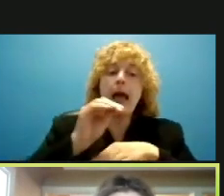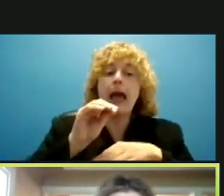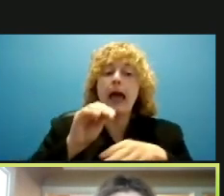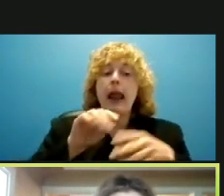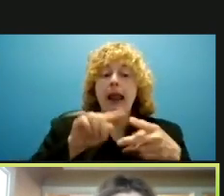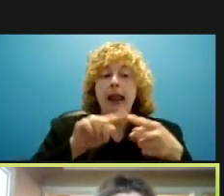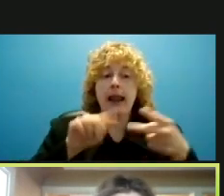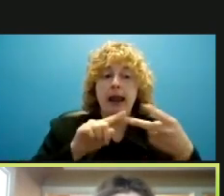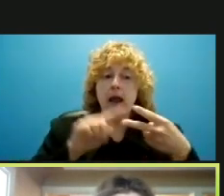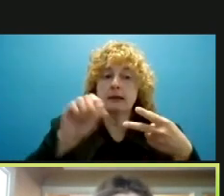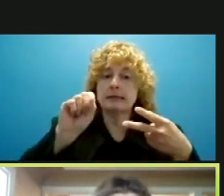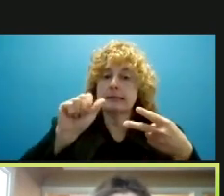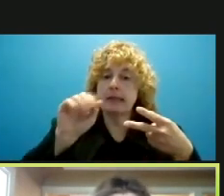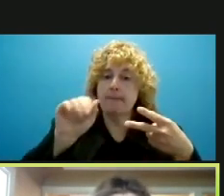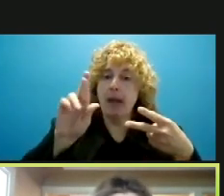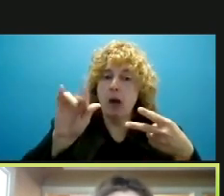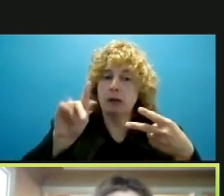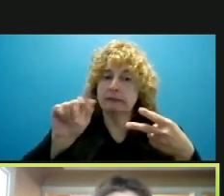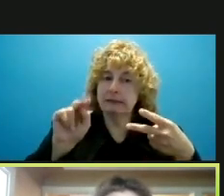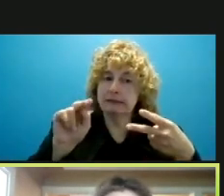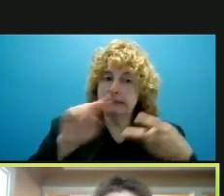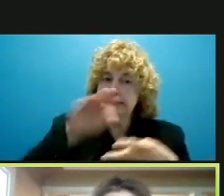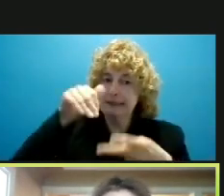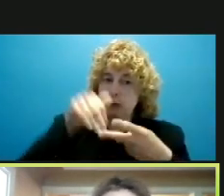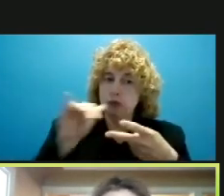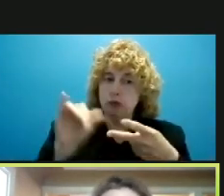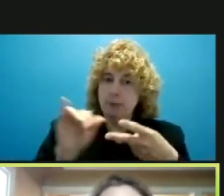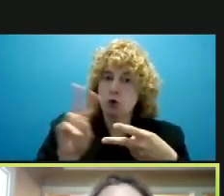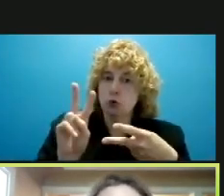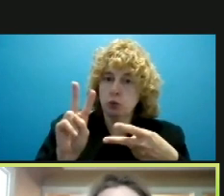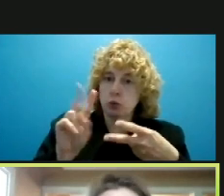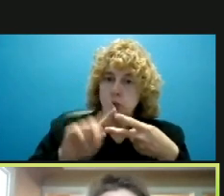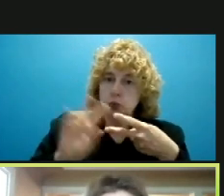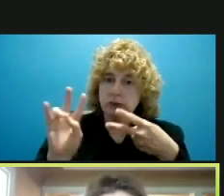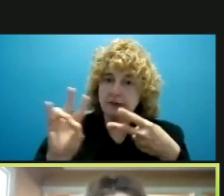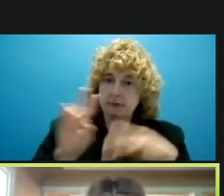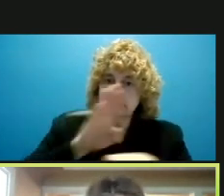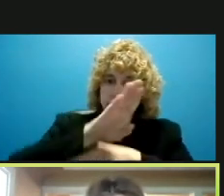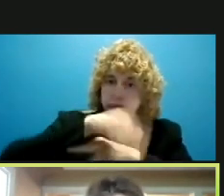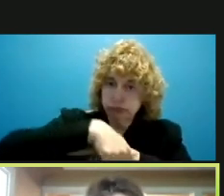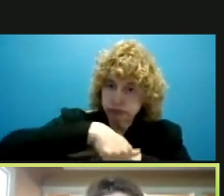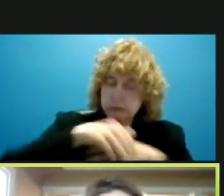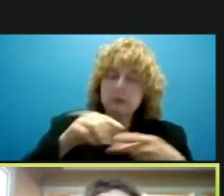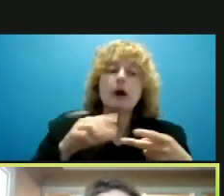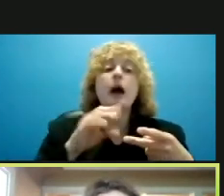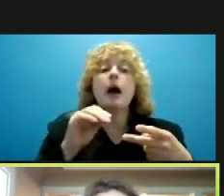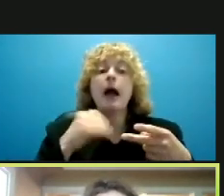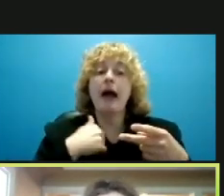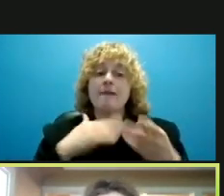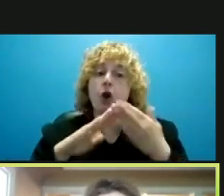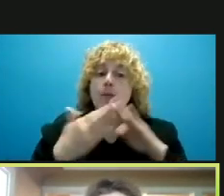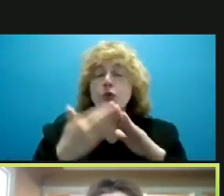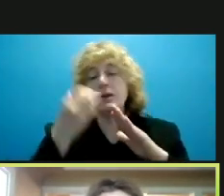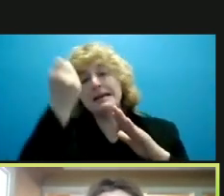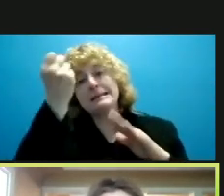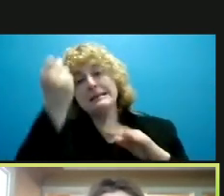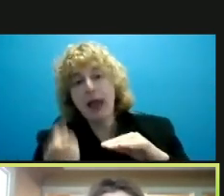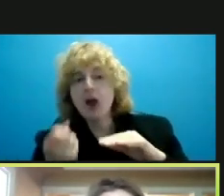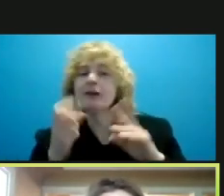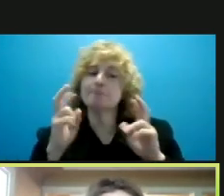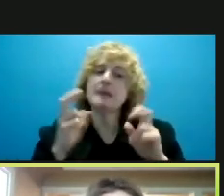Next slide, please. And additionally, we are continuing on with our community Saturdays. Every Saturday from 9 a.m. to